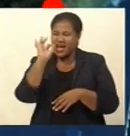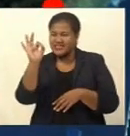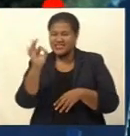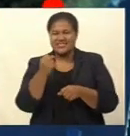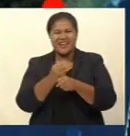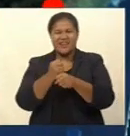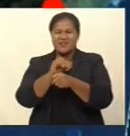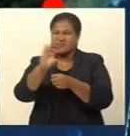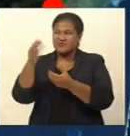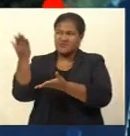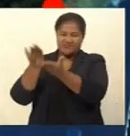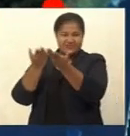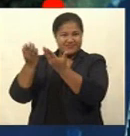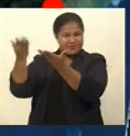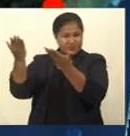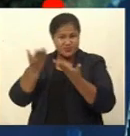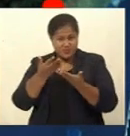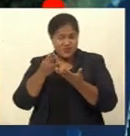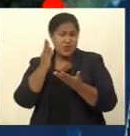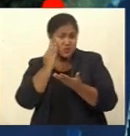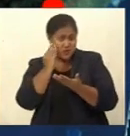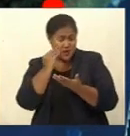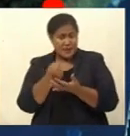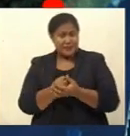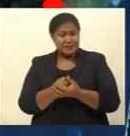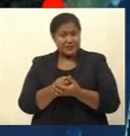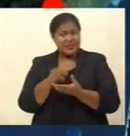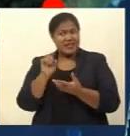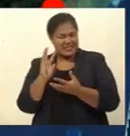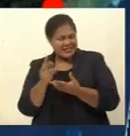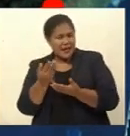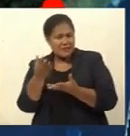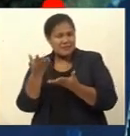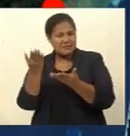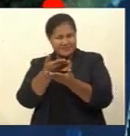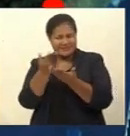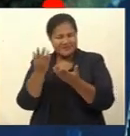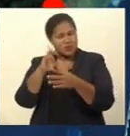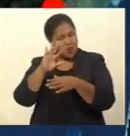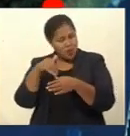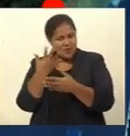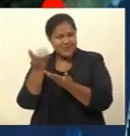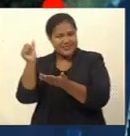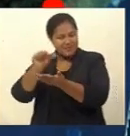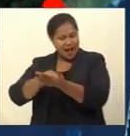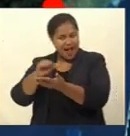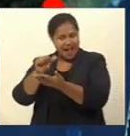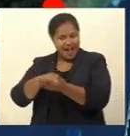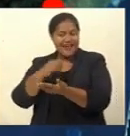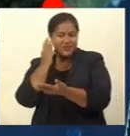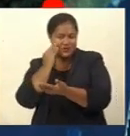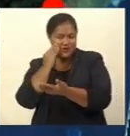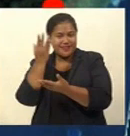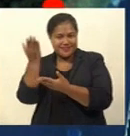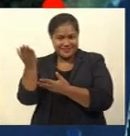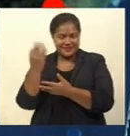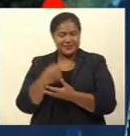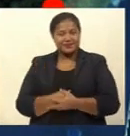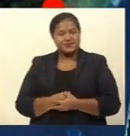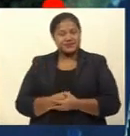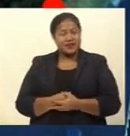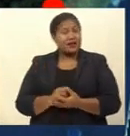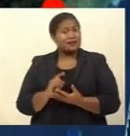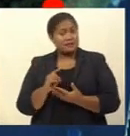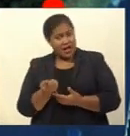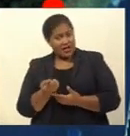companies or suppliers. There are some suppliers where we generally bought the sugars area on,